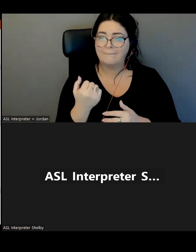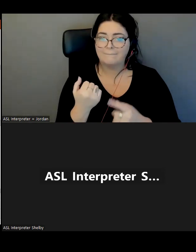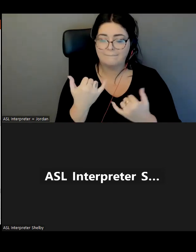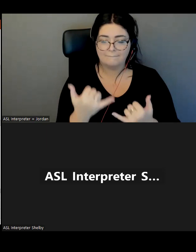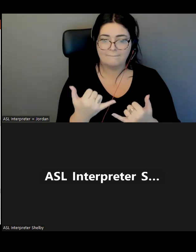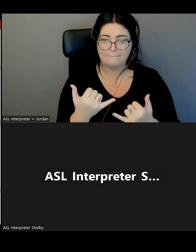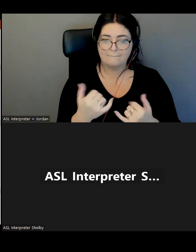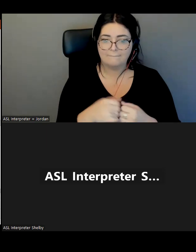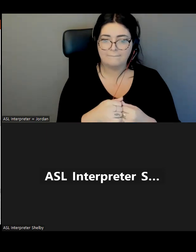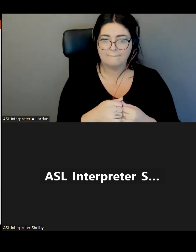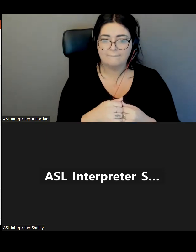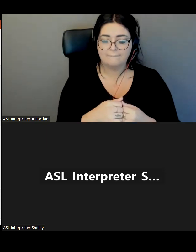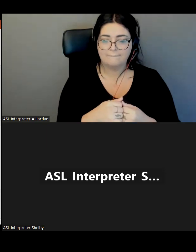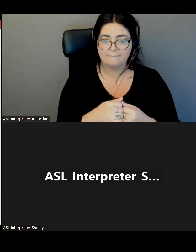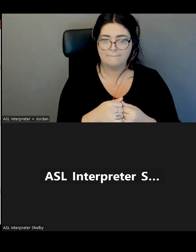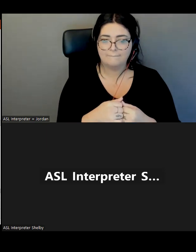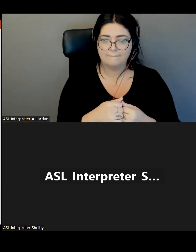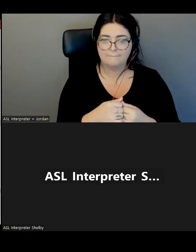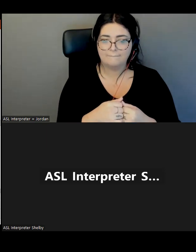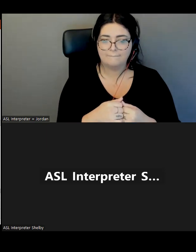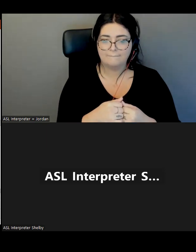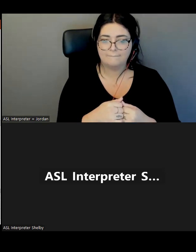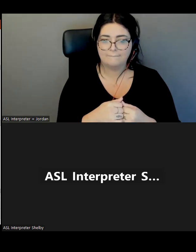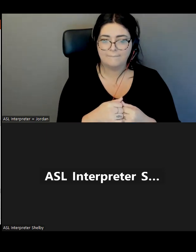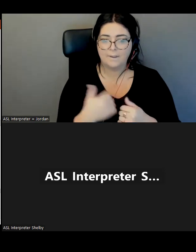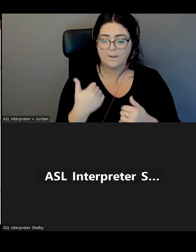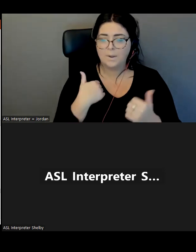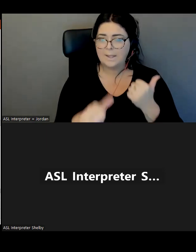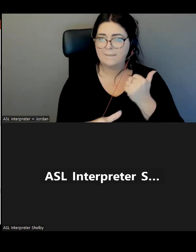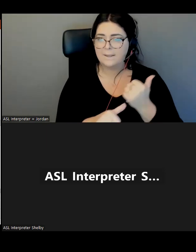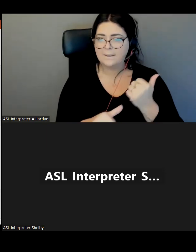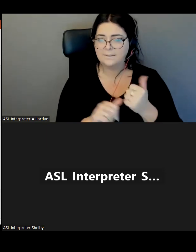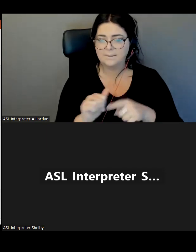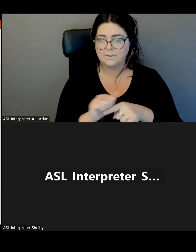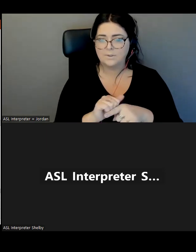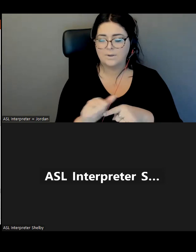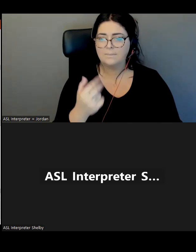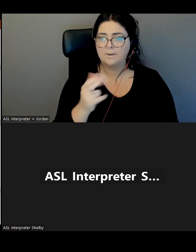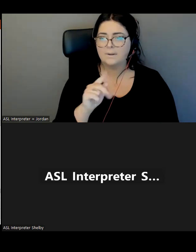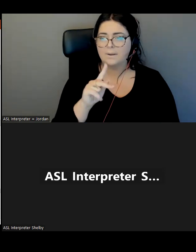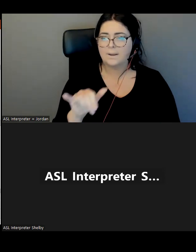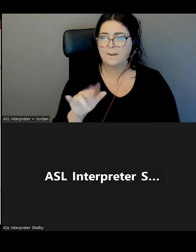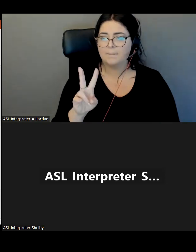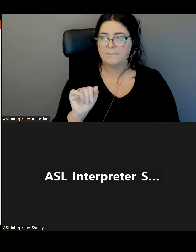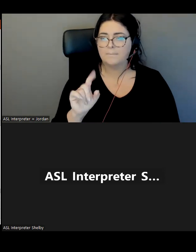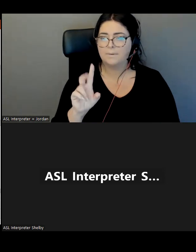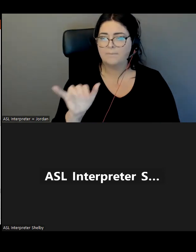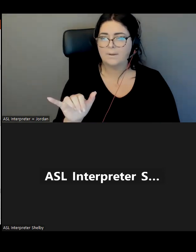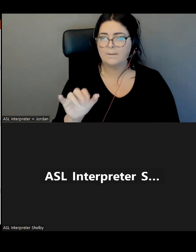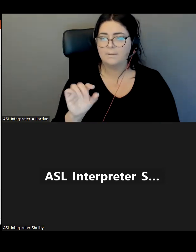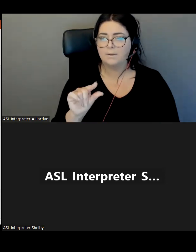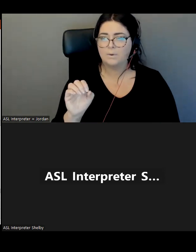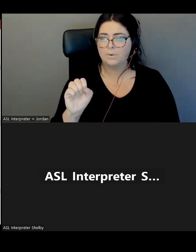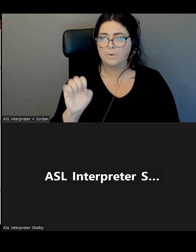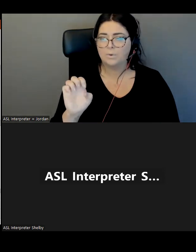far is that we did do the assist training in Happy Valley Goose Bay. So that was offered last summer. We